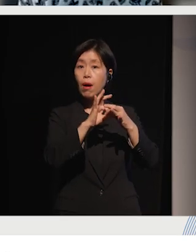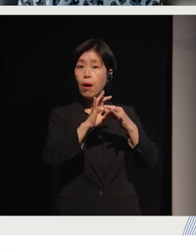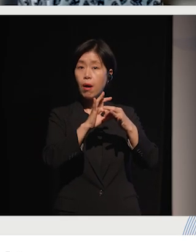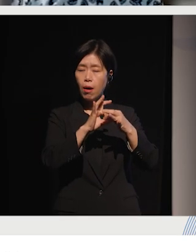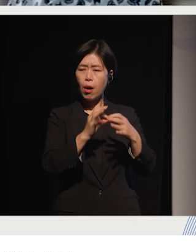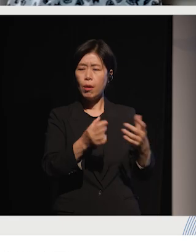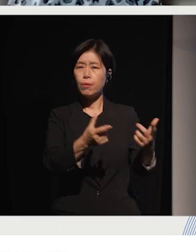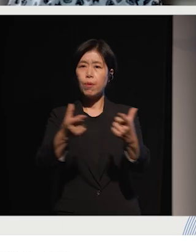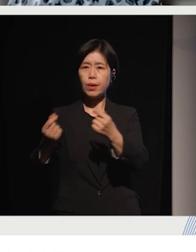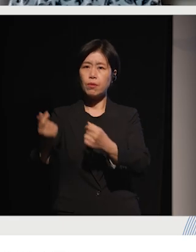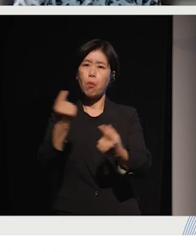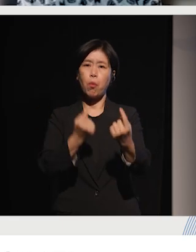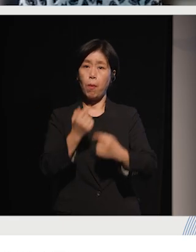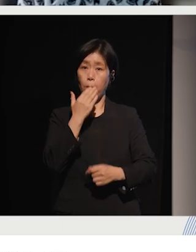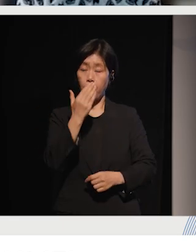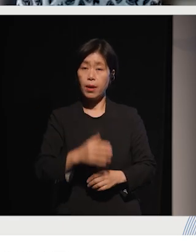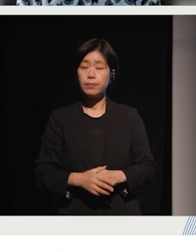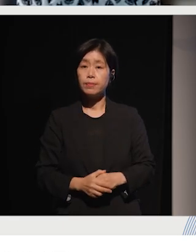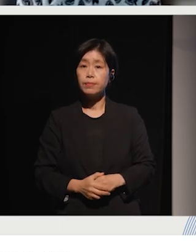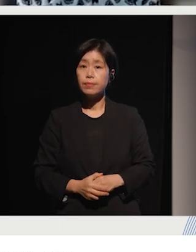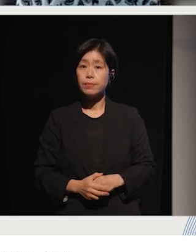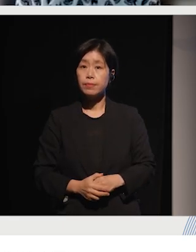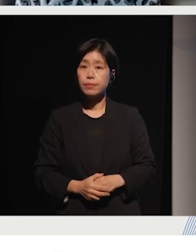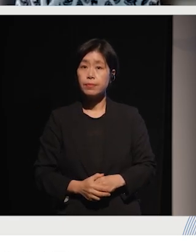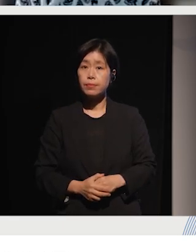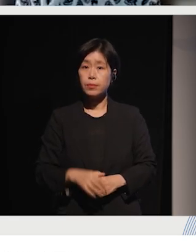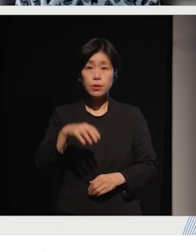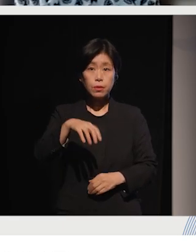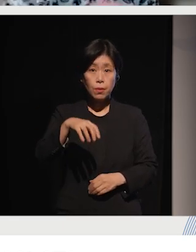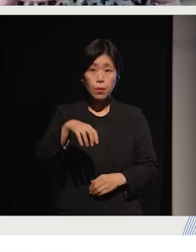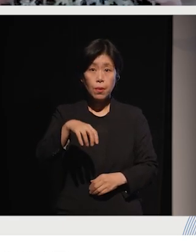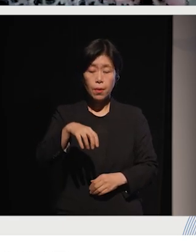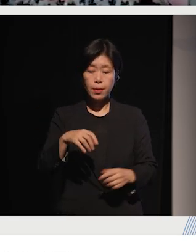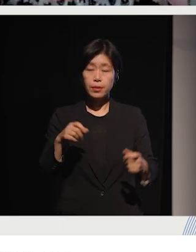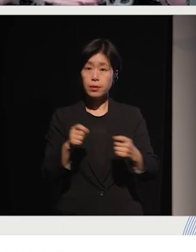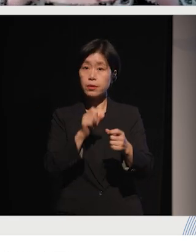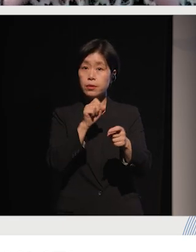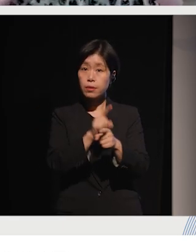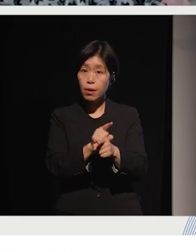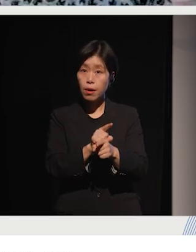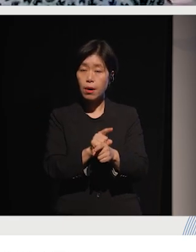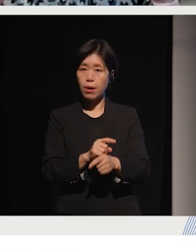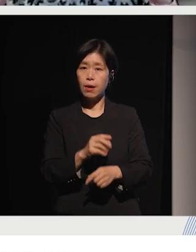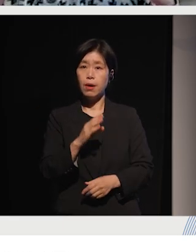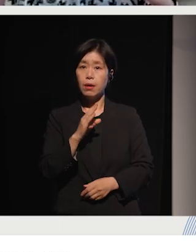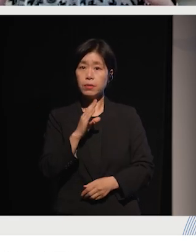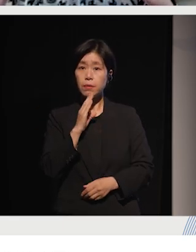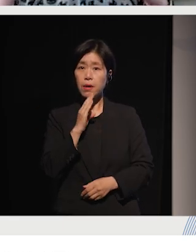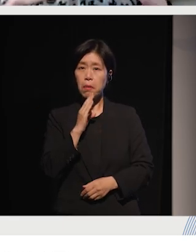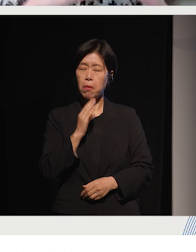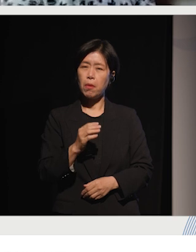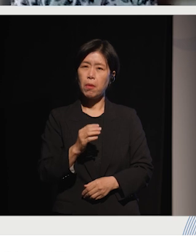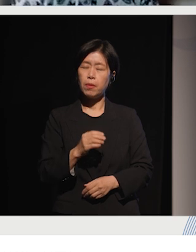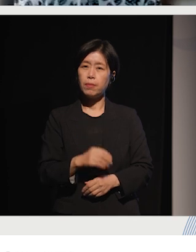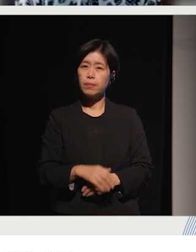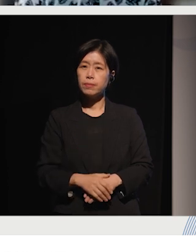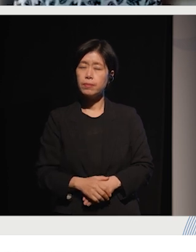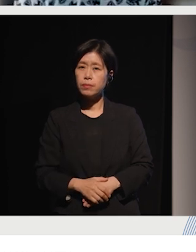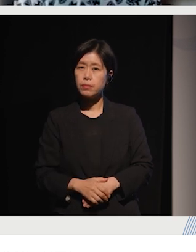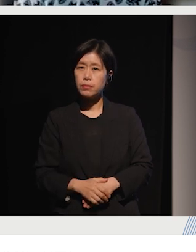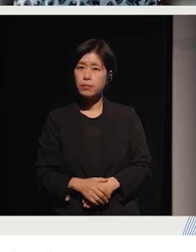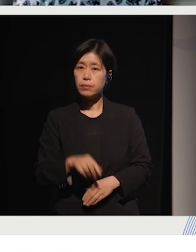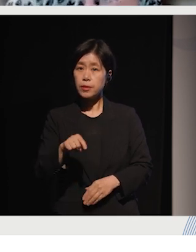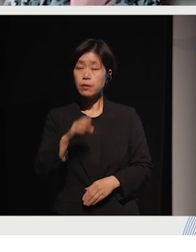for Access Smithsonian, accessibility really is the minimum, meaning that's the baseline or